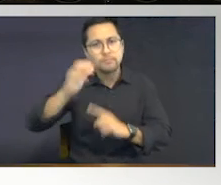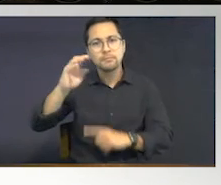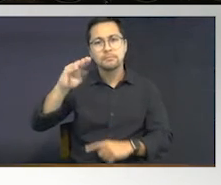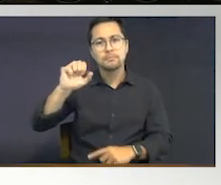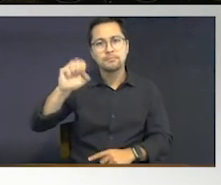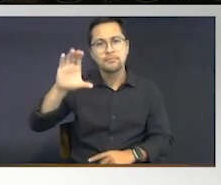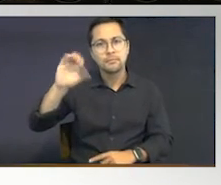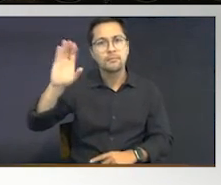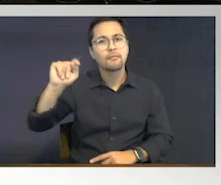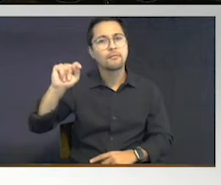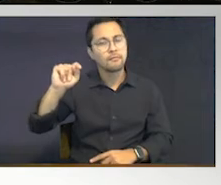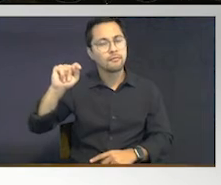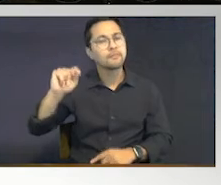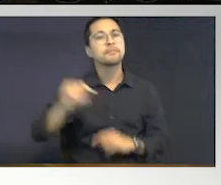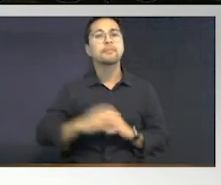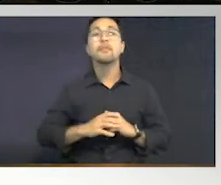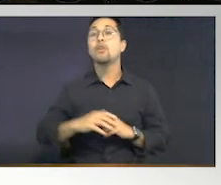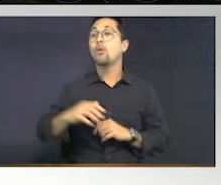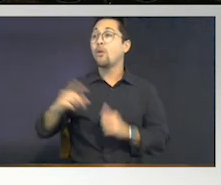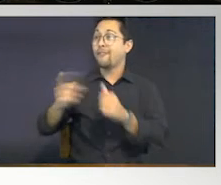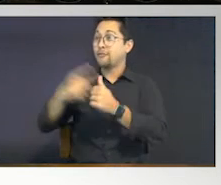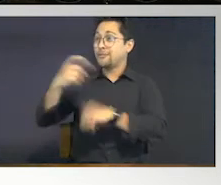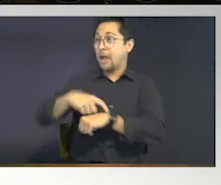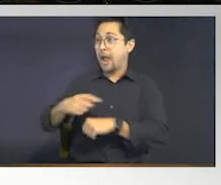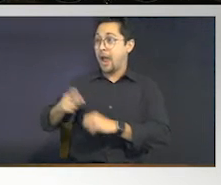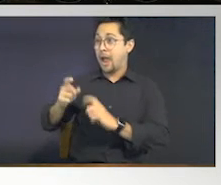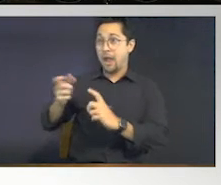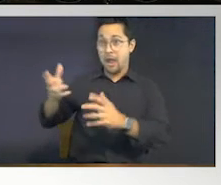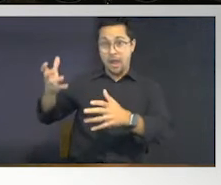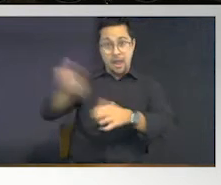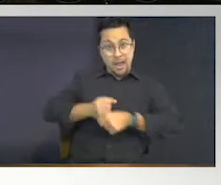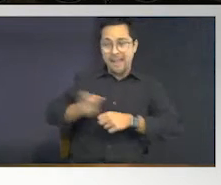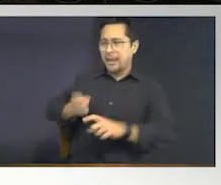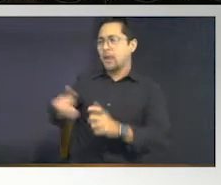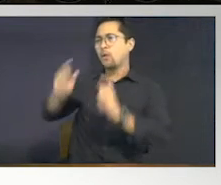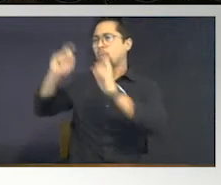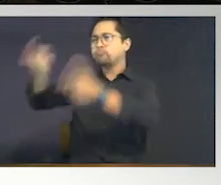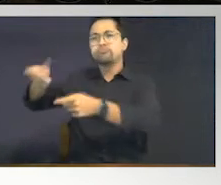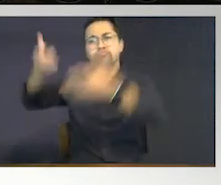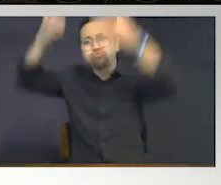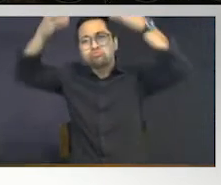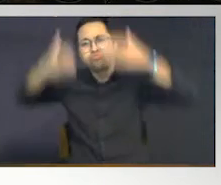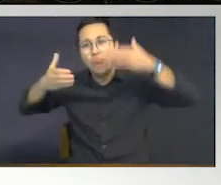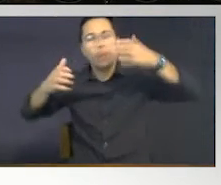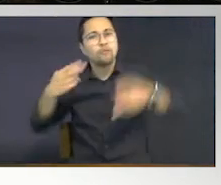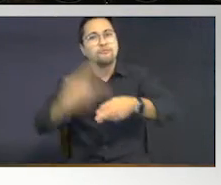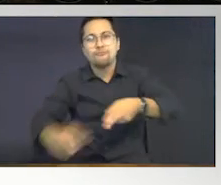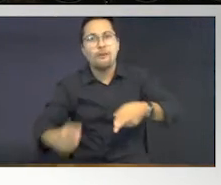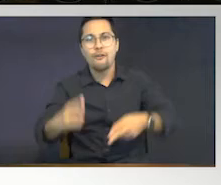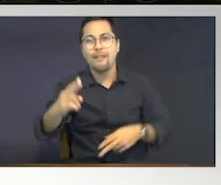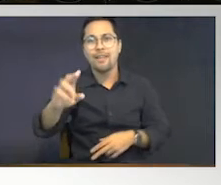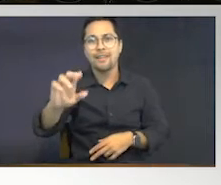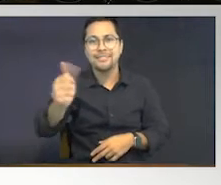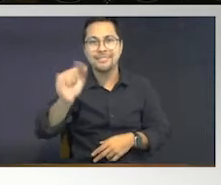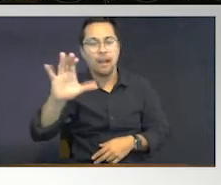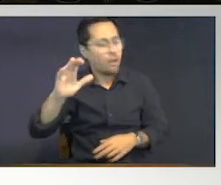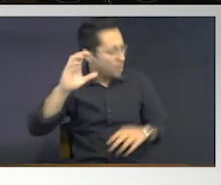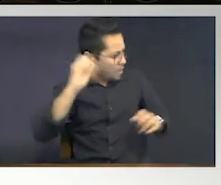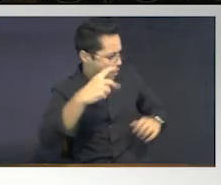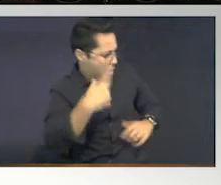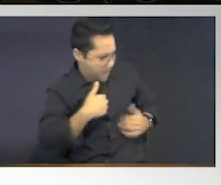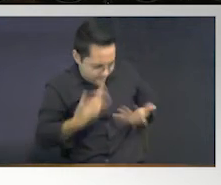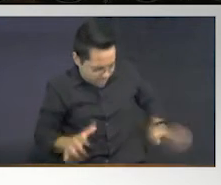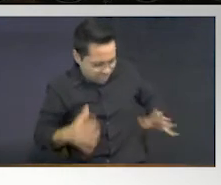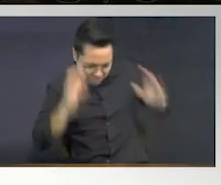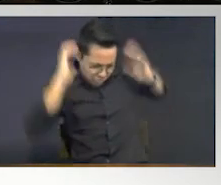it. So, the first time we got it, he would put the head on for like literally 10 seconds. Okay, I'm done, and